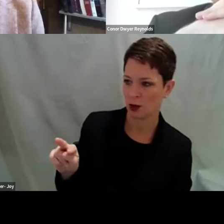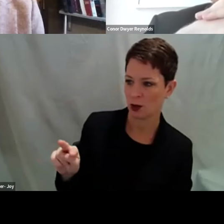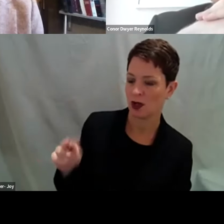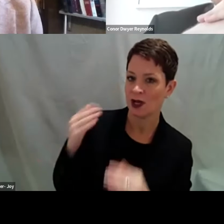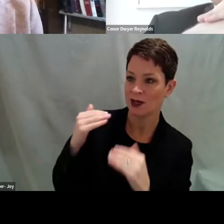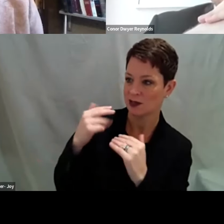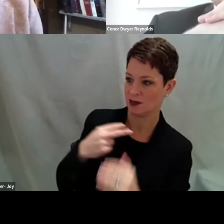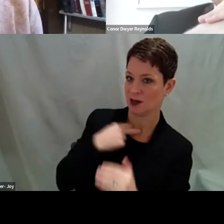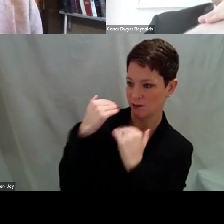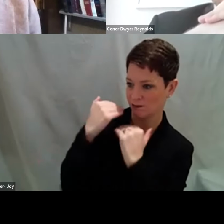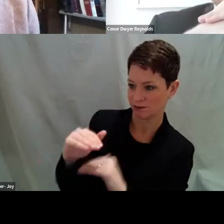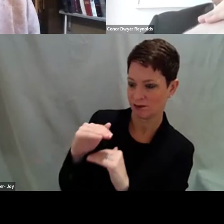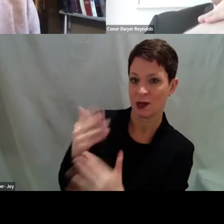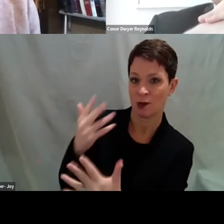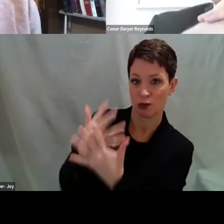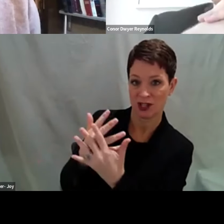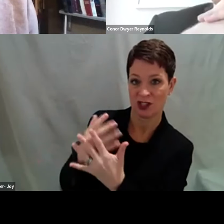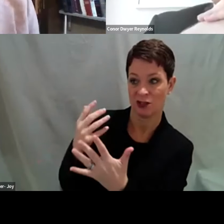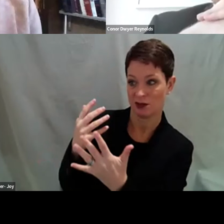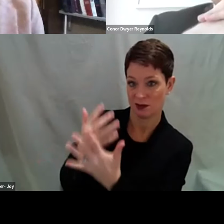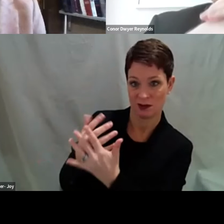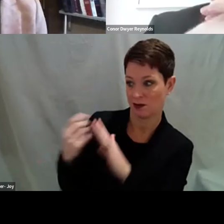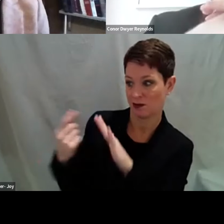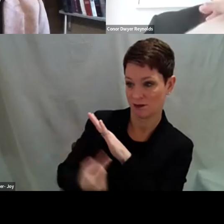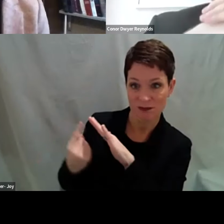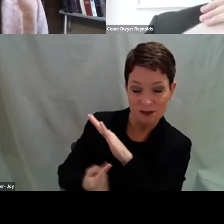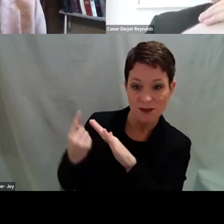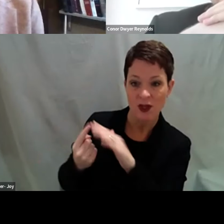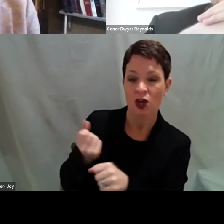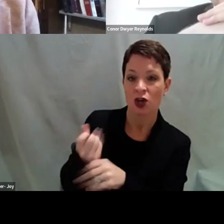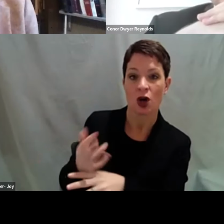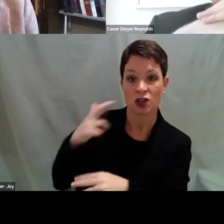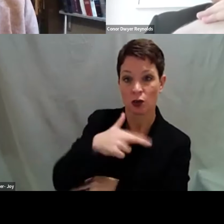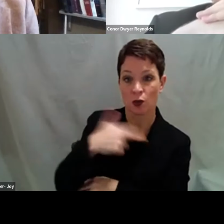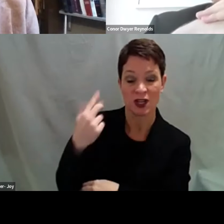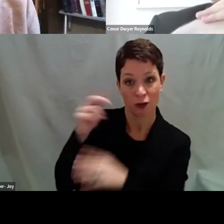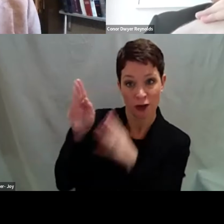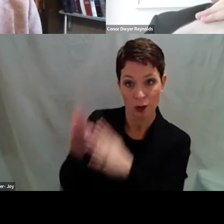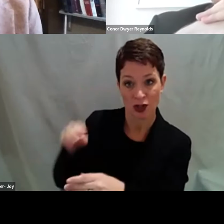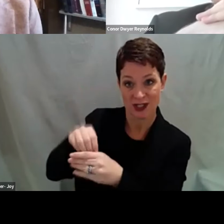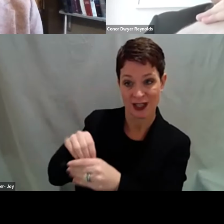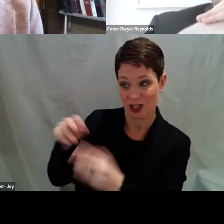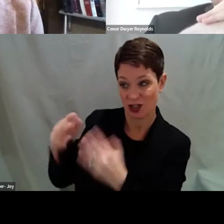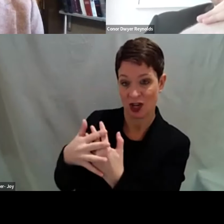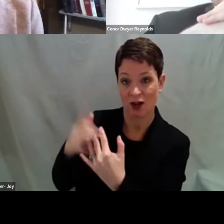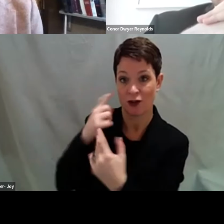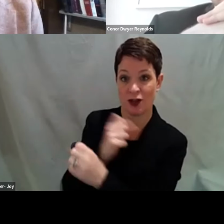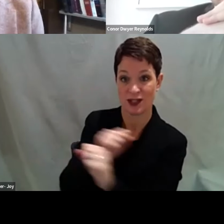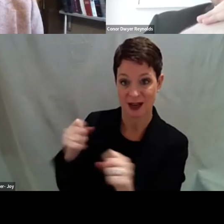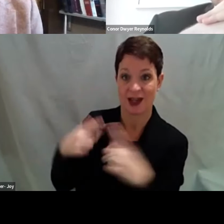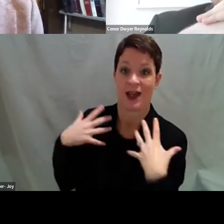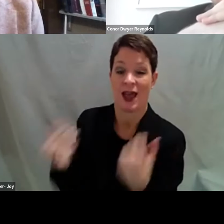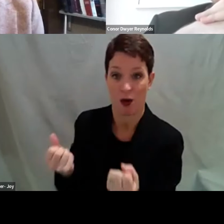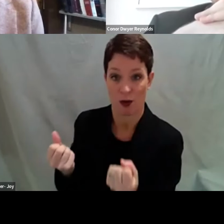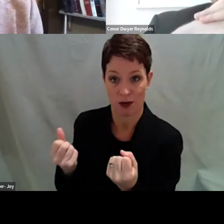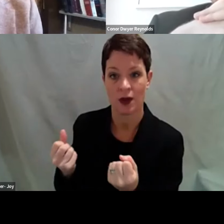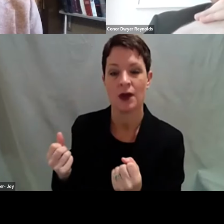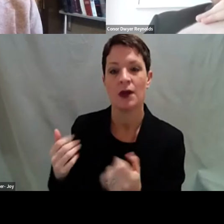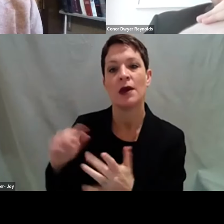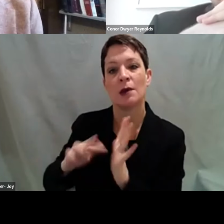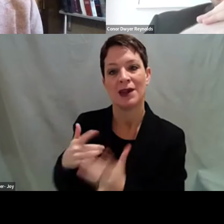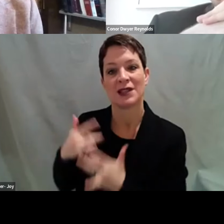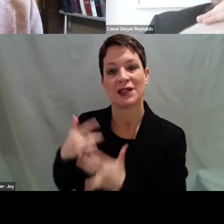harsh conditions of prisons and jails poses a risk to the incarcerated person's health or safety by making it likely